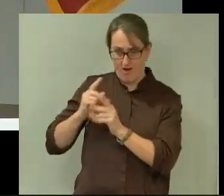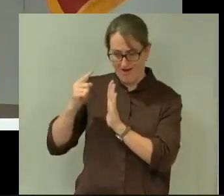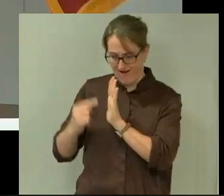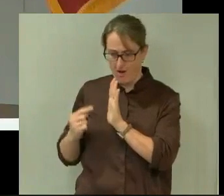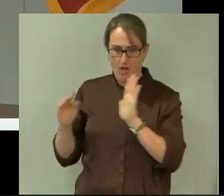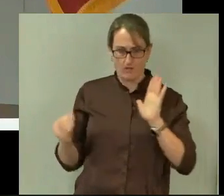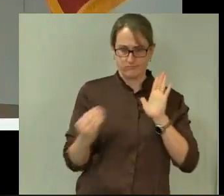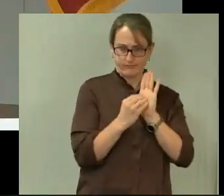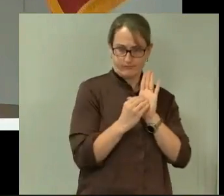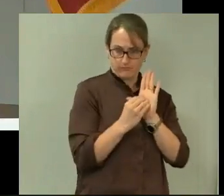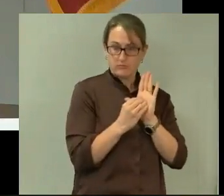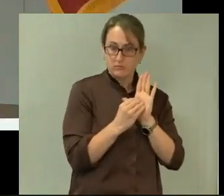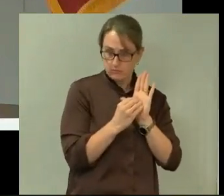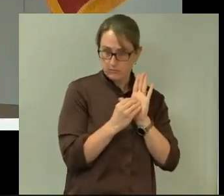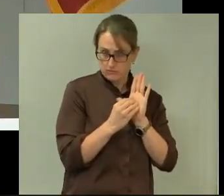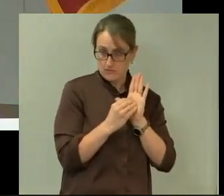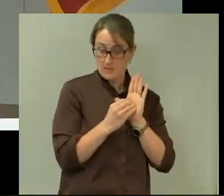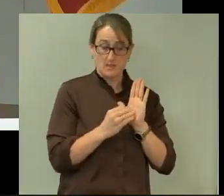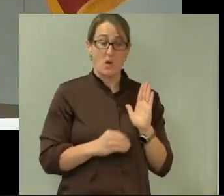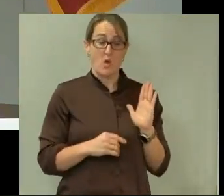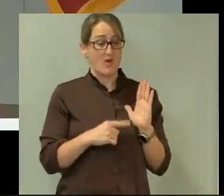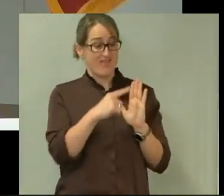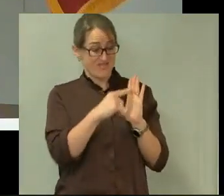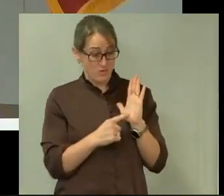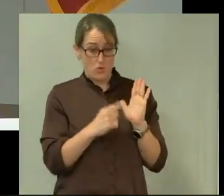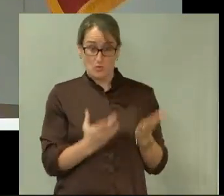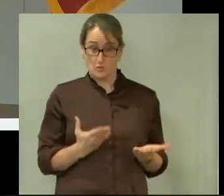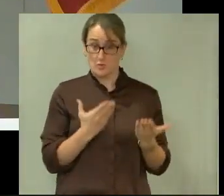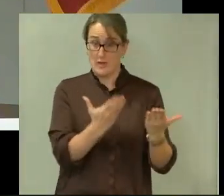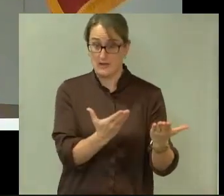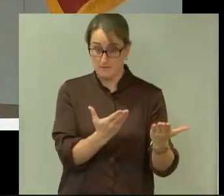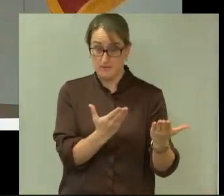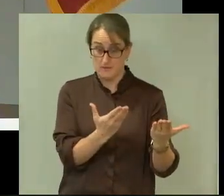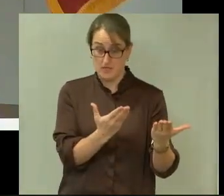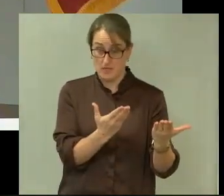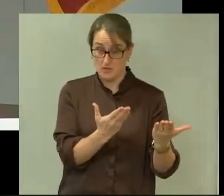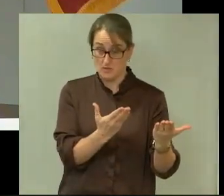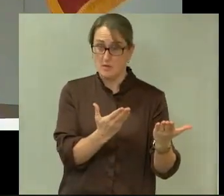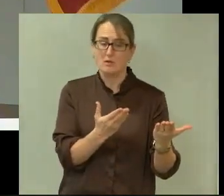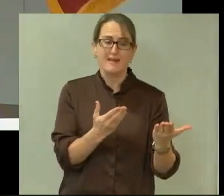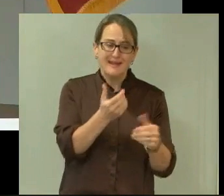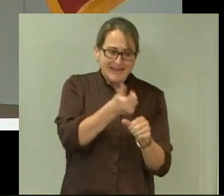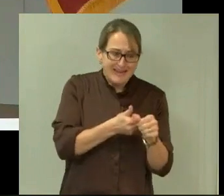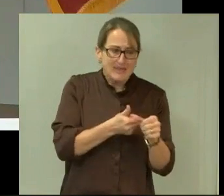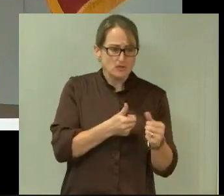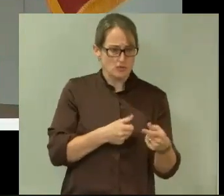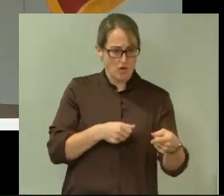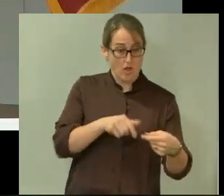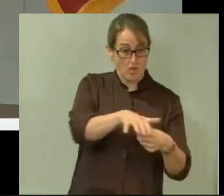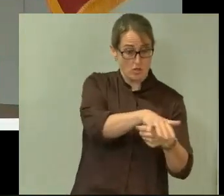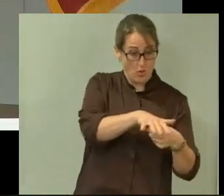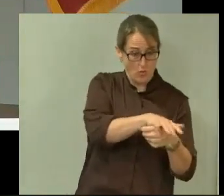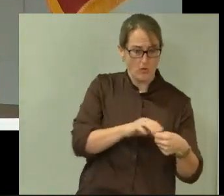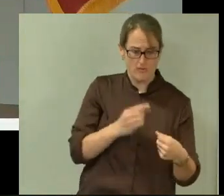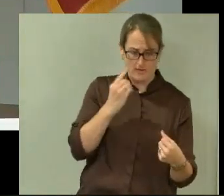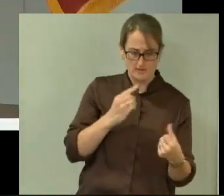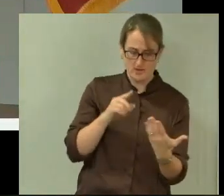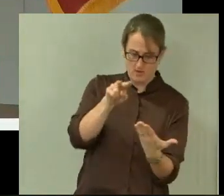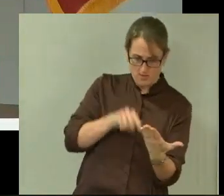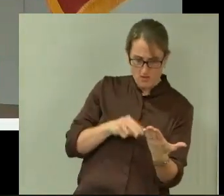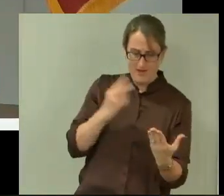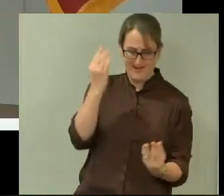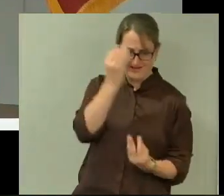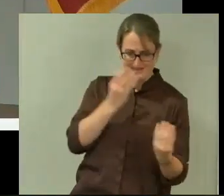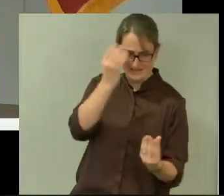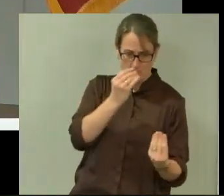those recommendations will have to be vetted locally and implemented locally. Only you know your